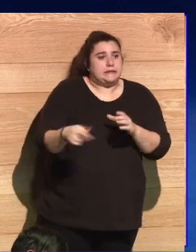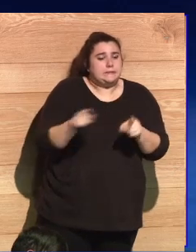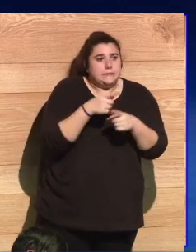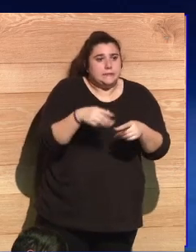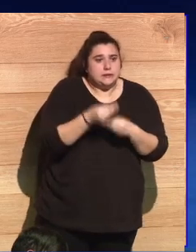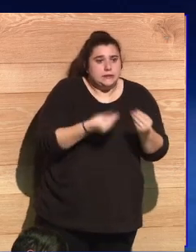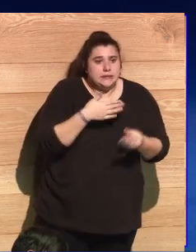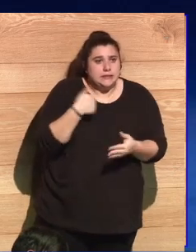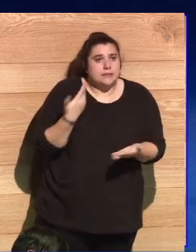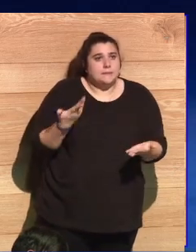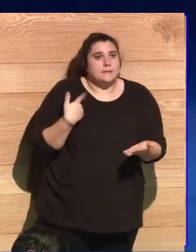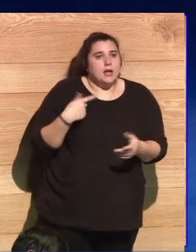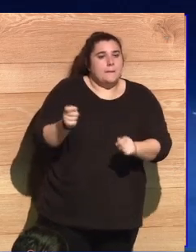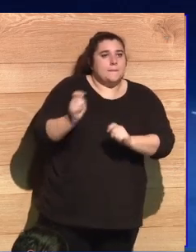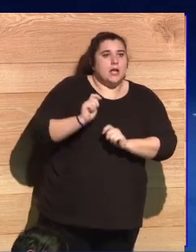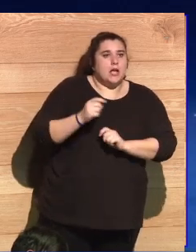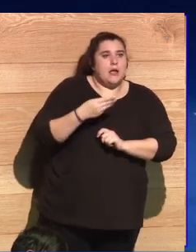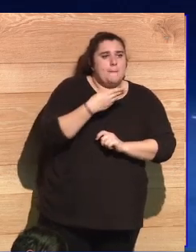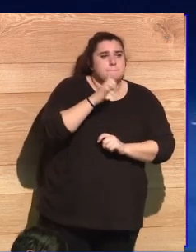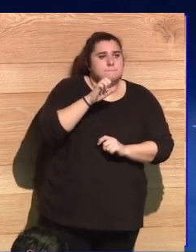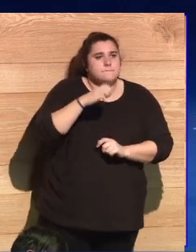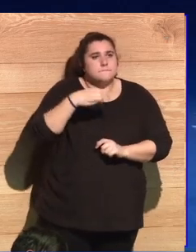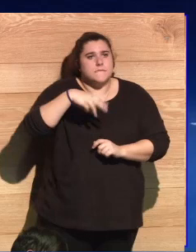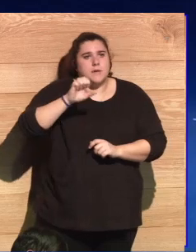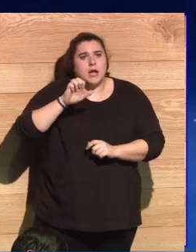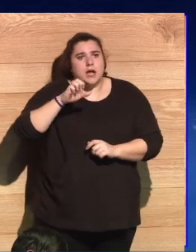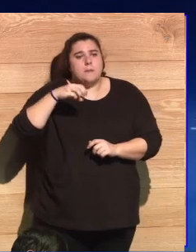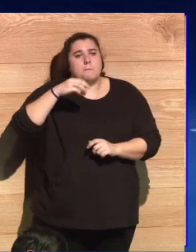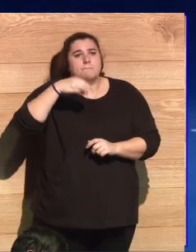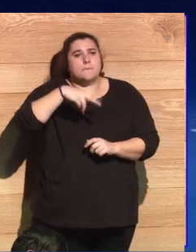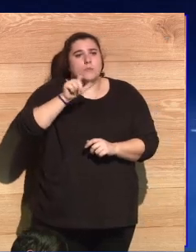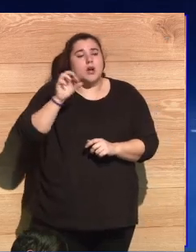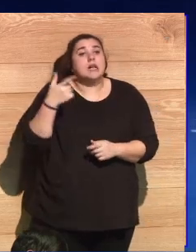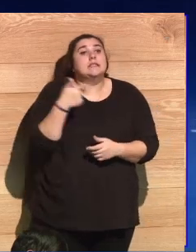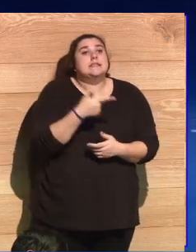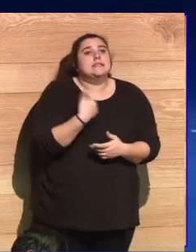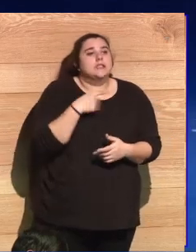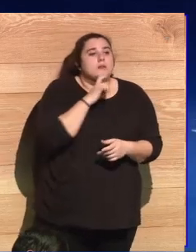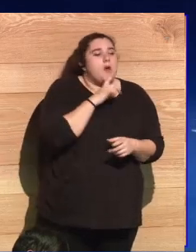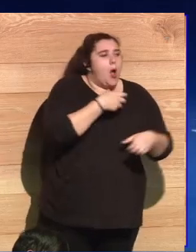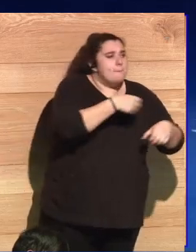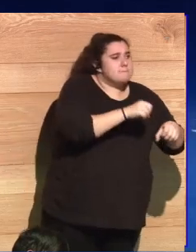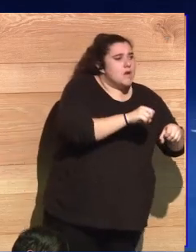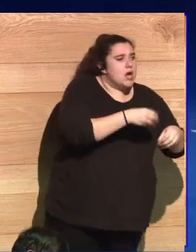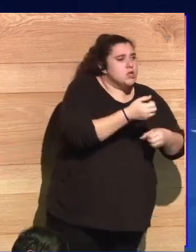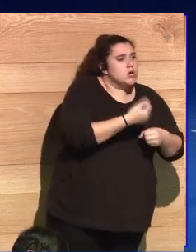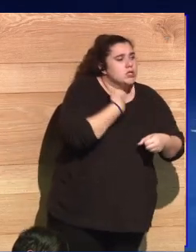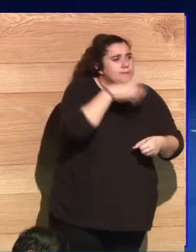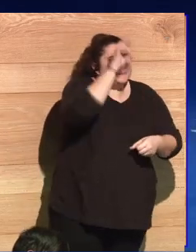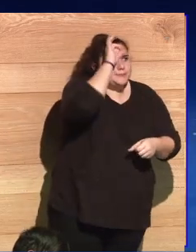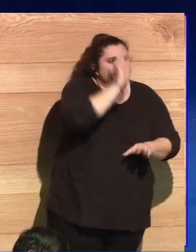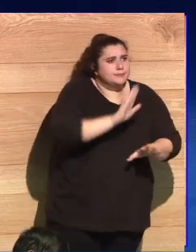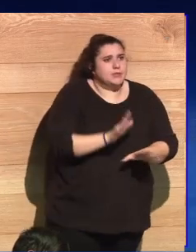if you want to be riding a motorcycle like Alberto, and they give you a moped, So I gave it up, and